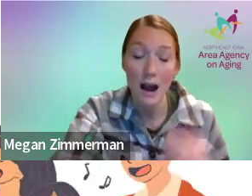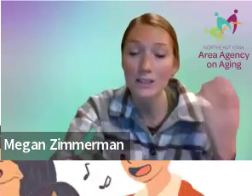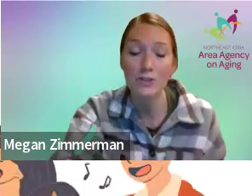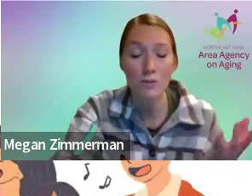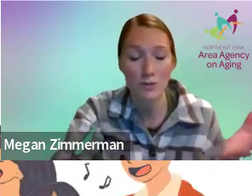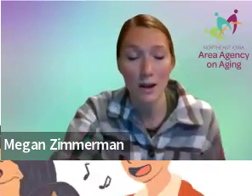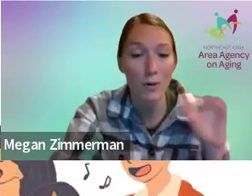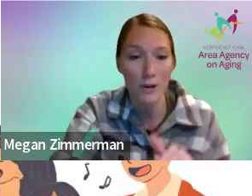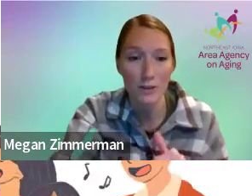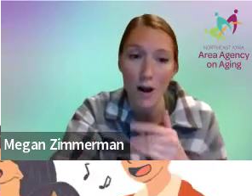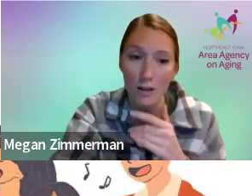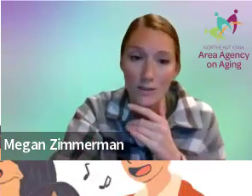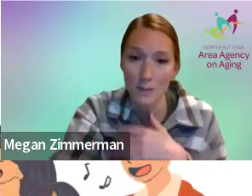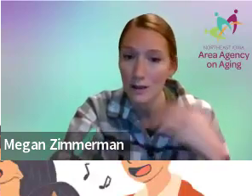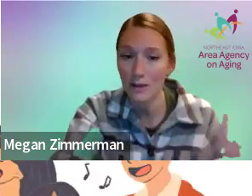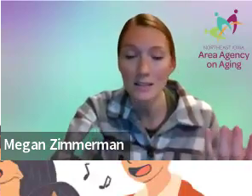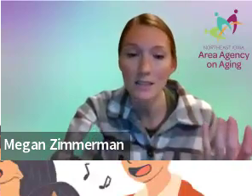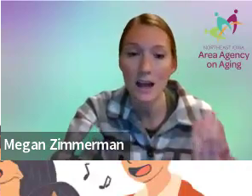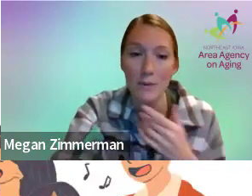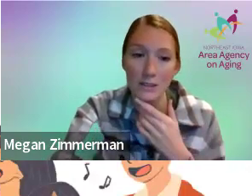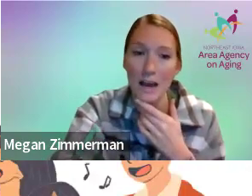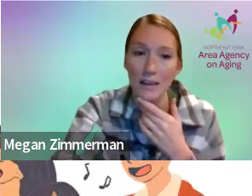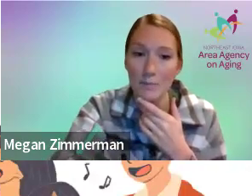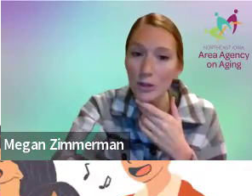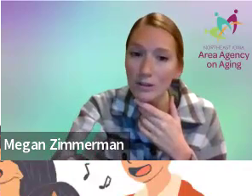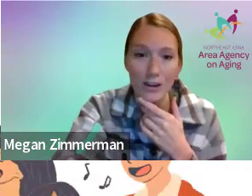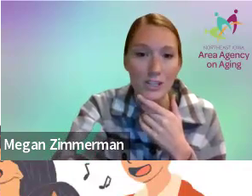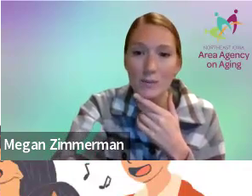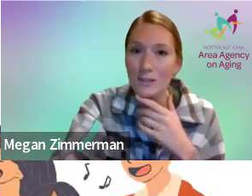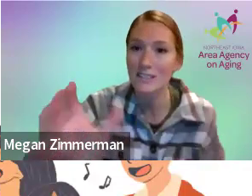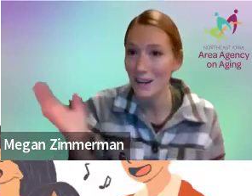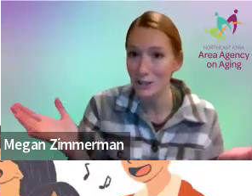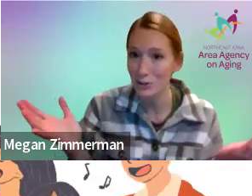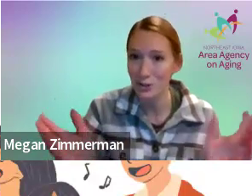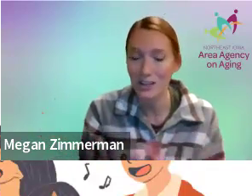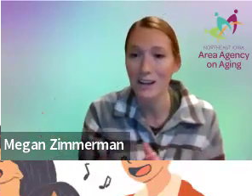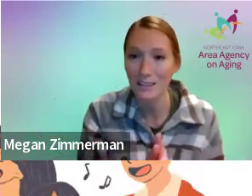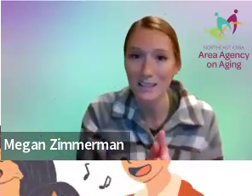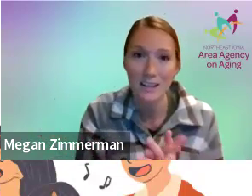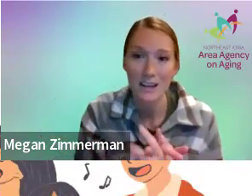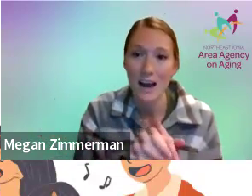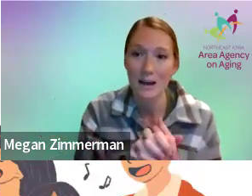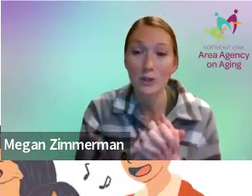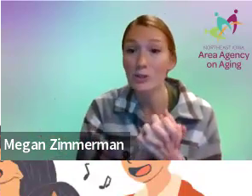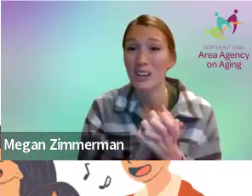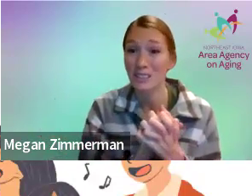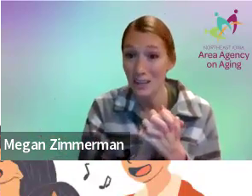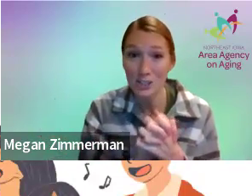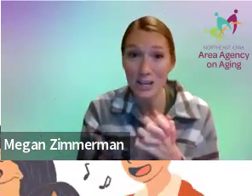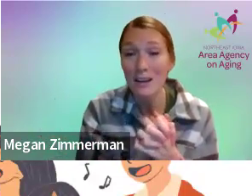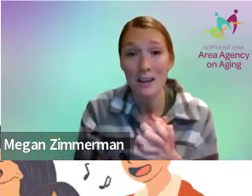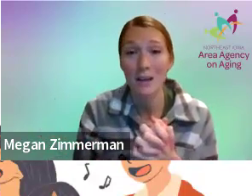And I won't read through all of these, but lastly, I want to highlight building friendships and staying socially connected.